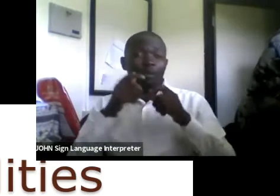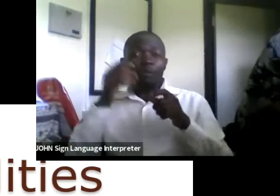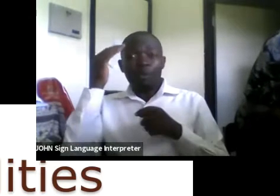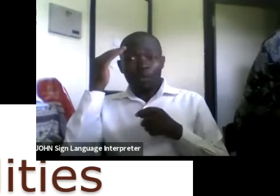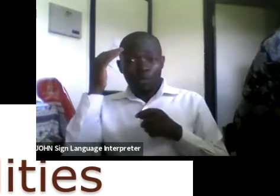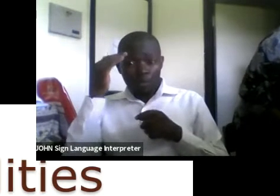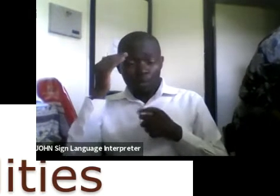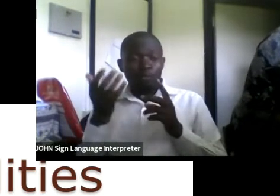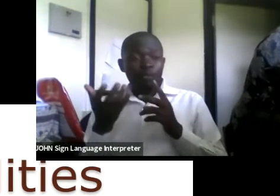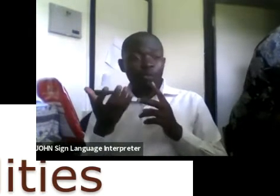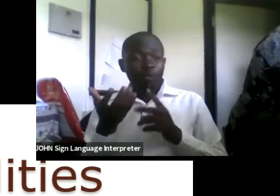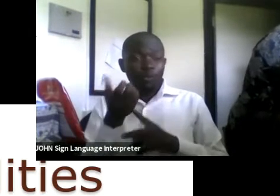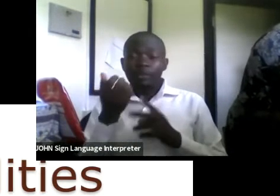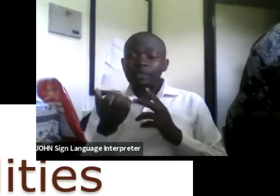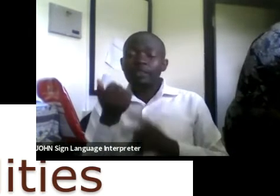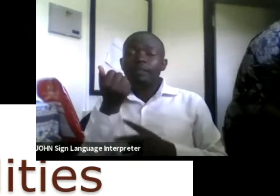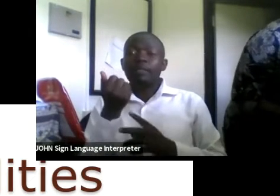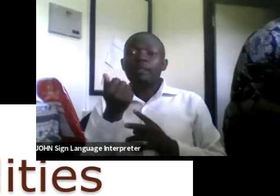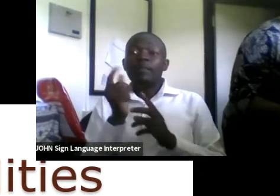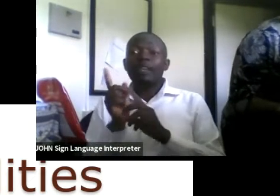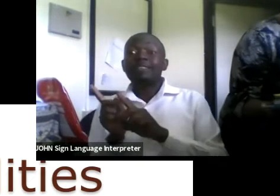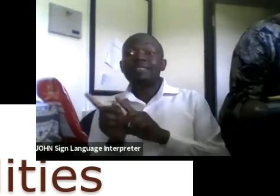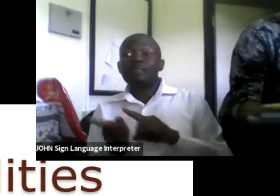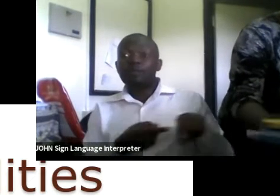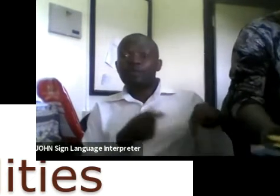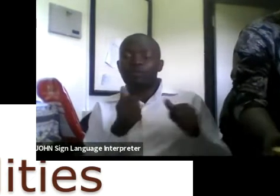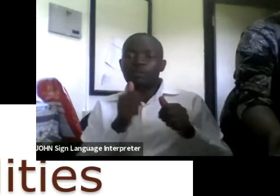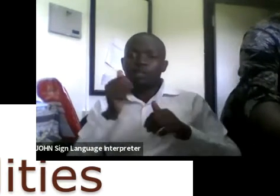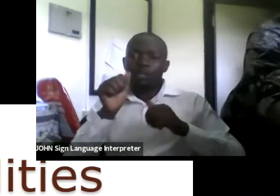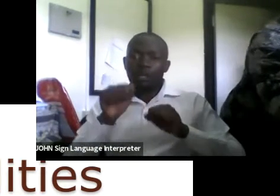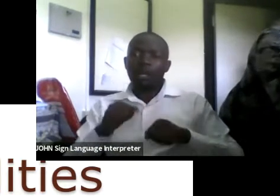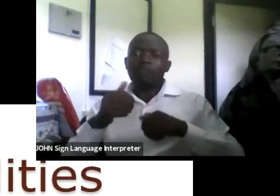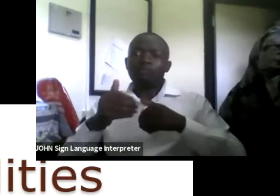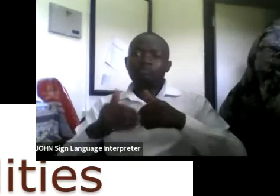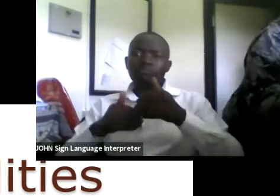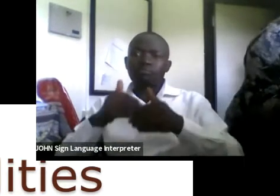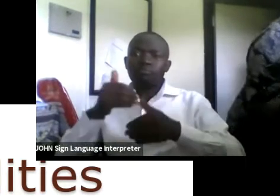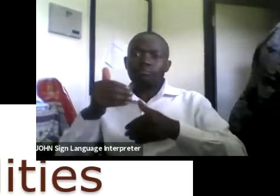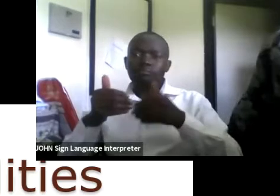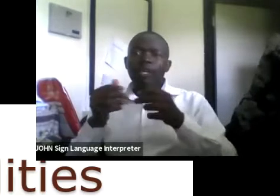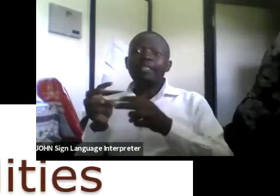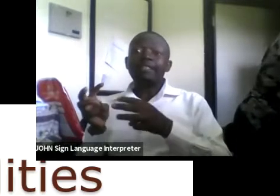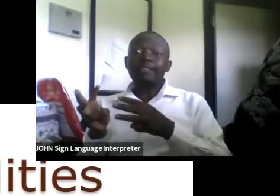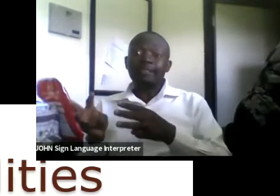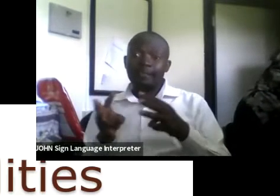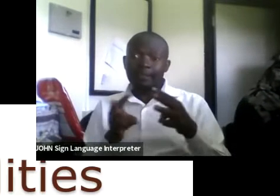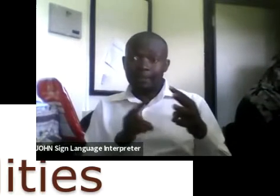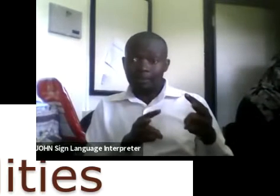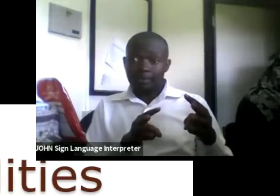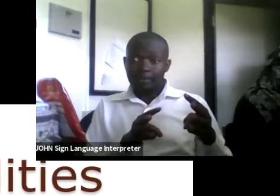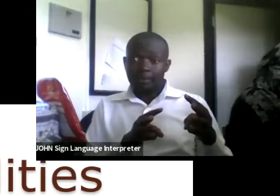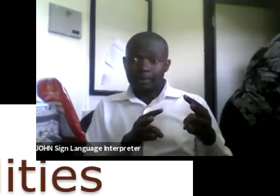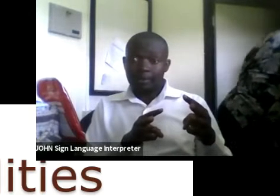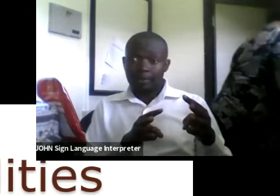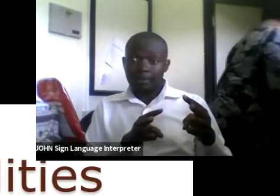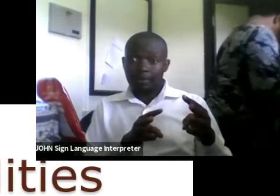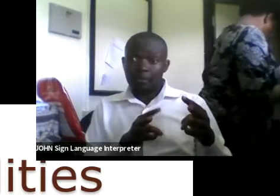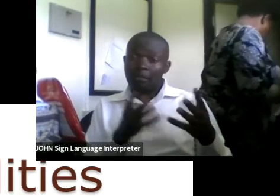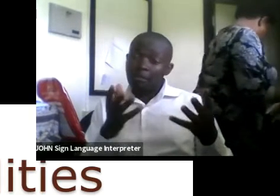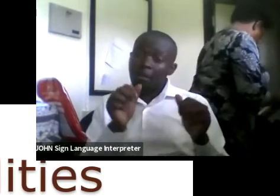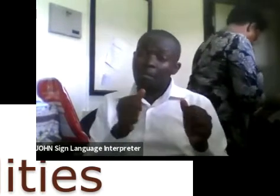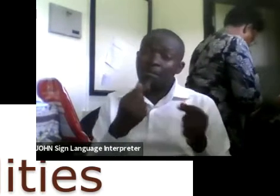the discrimination that continue to exist in society, in the system. When we talk about